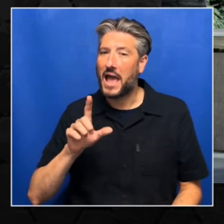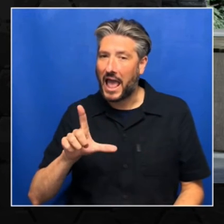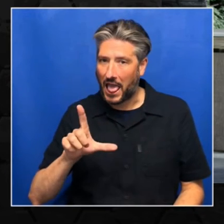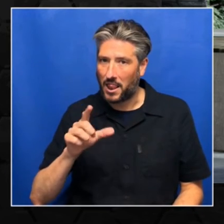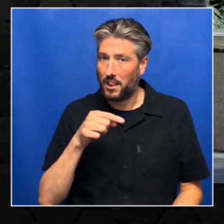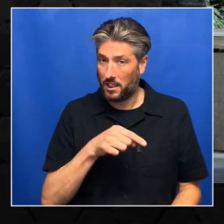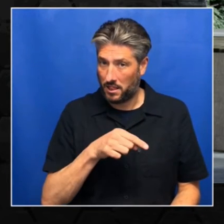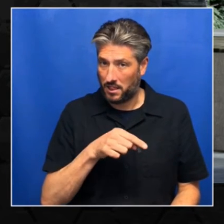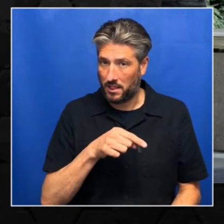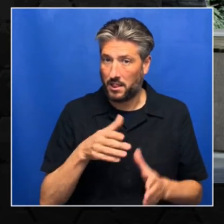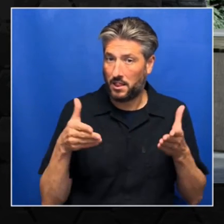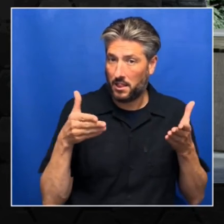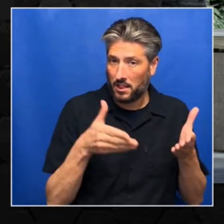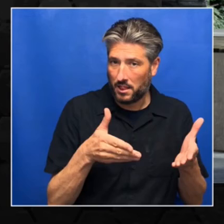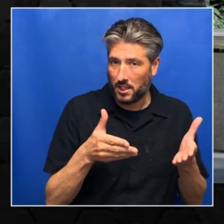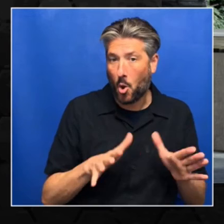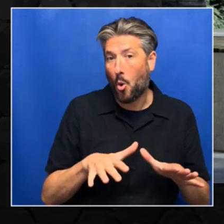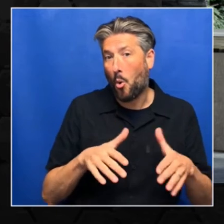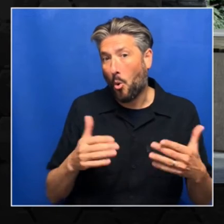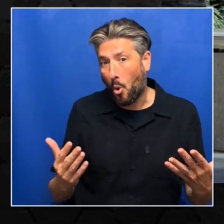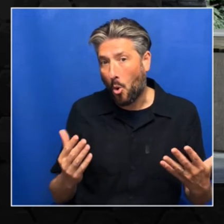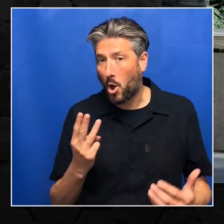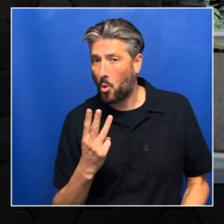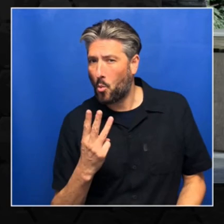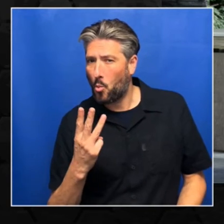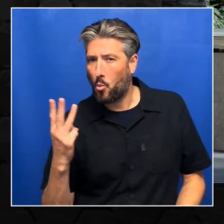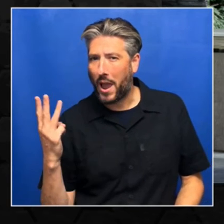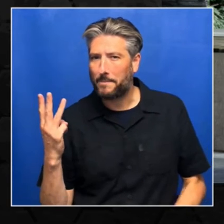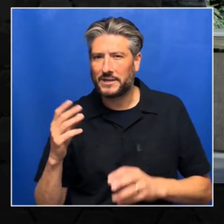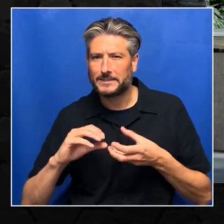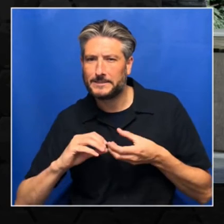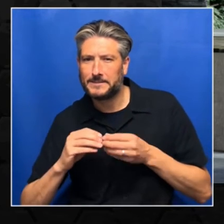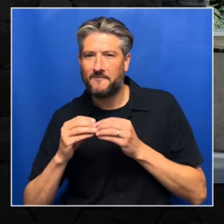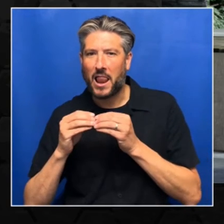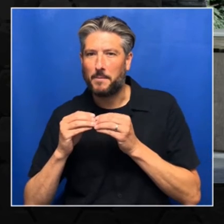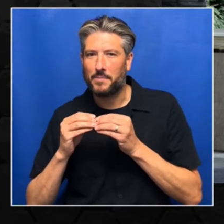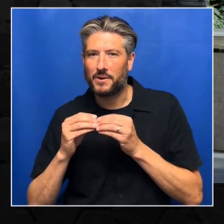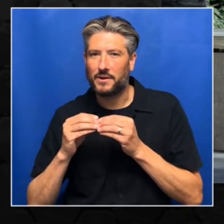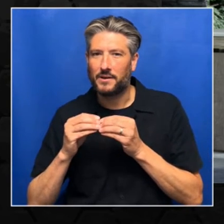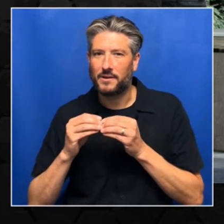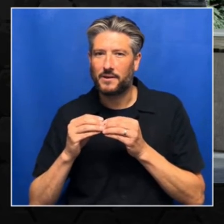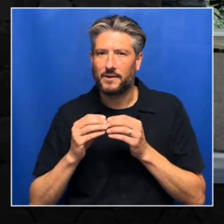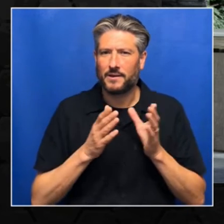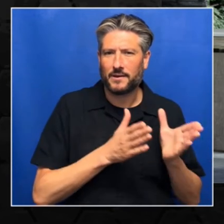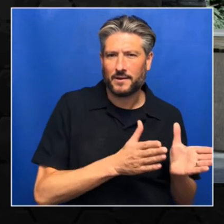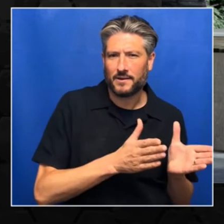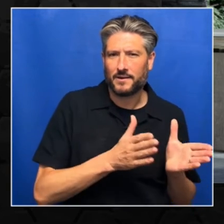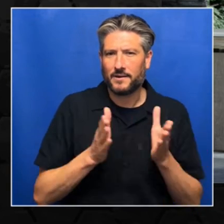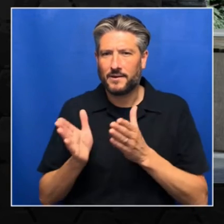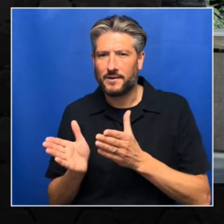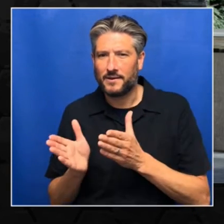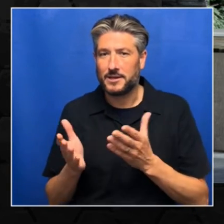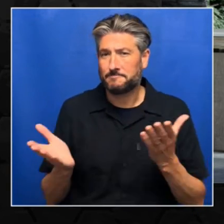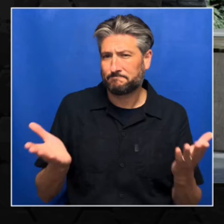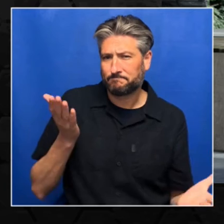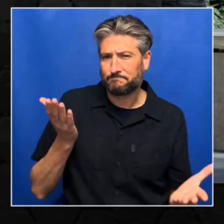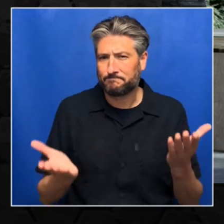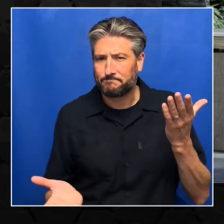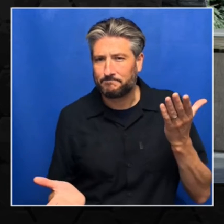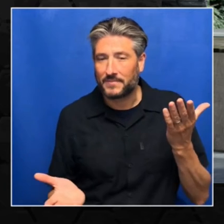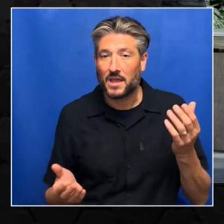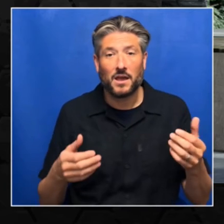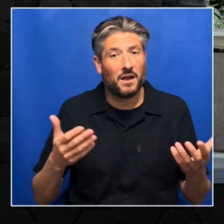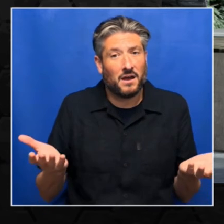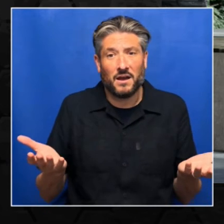That's an interesting question. What do you think? It depends on what is the direction of the job or career